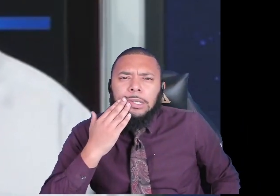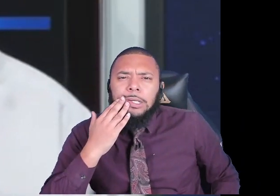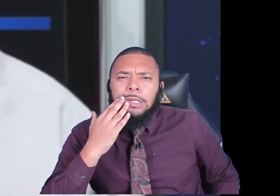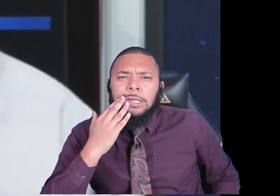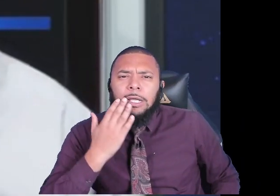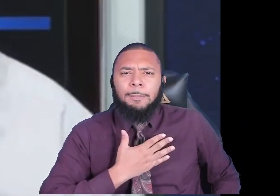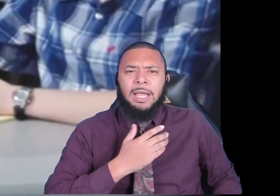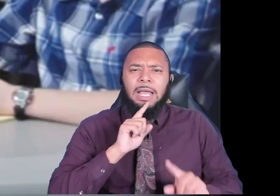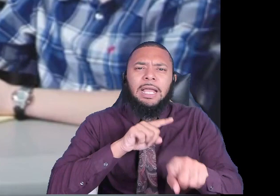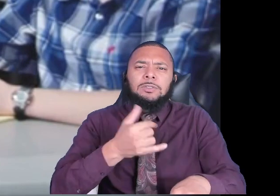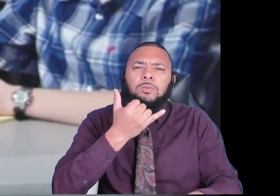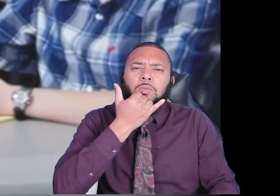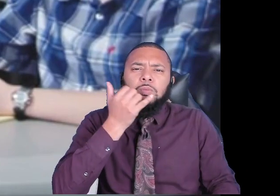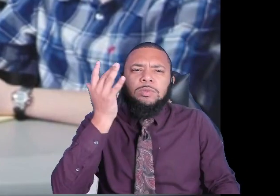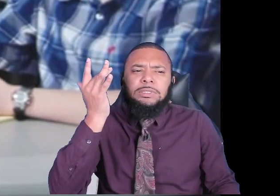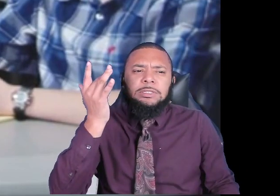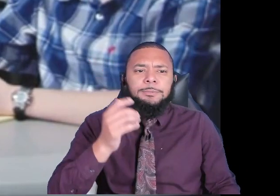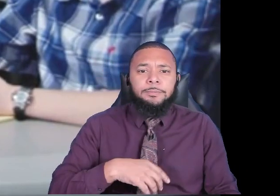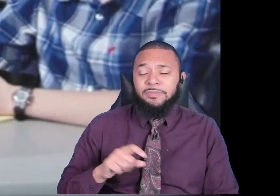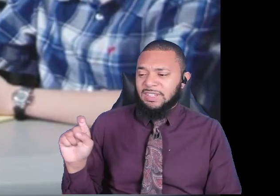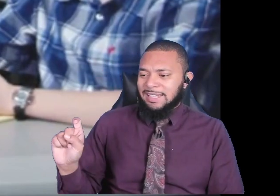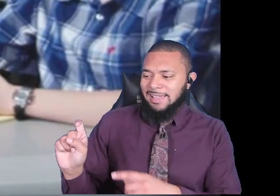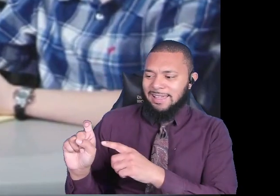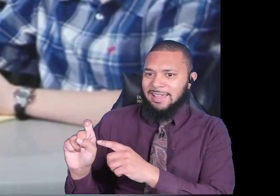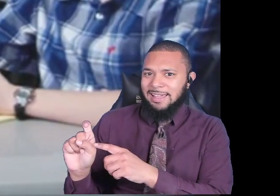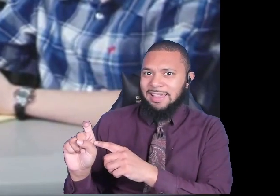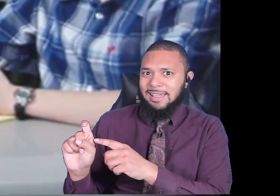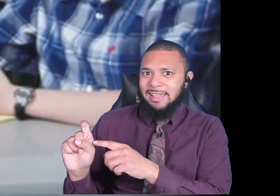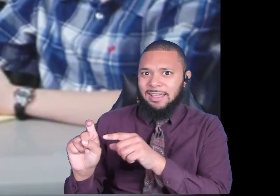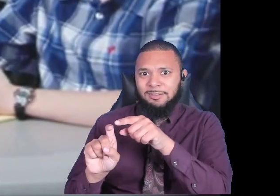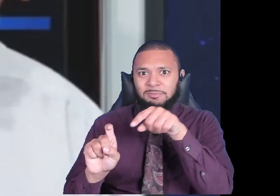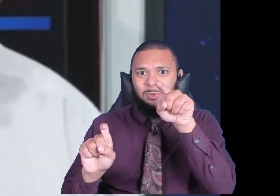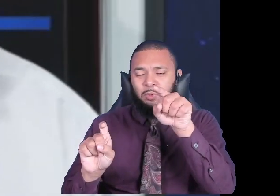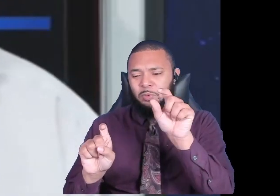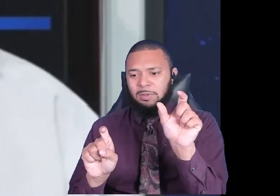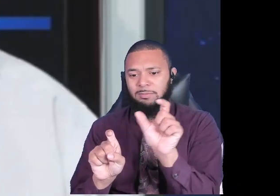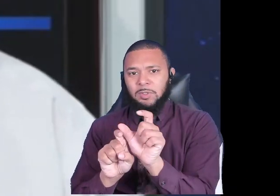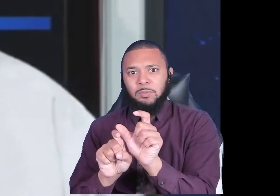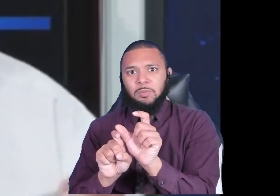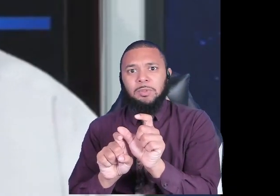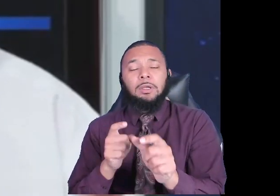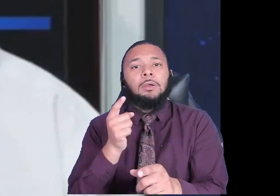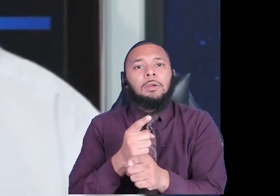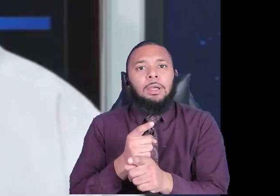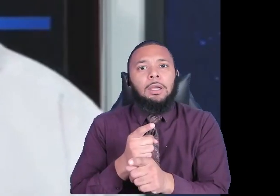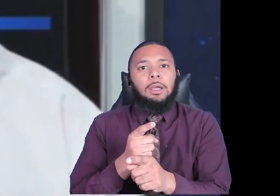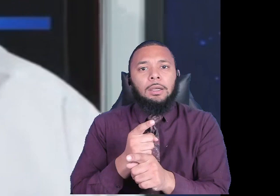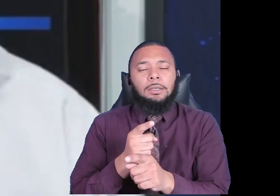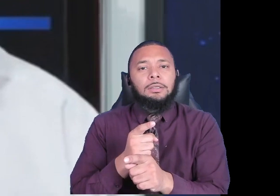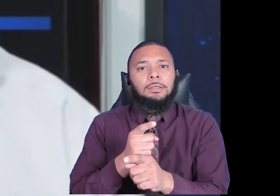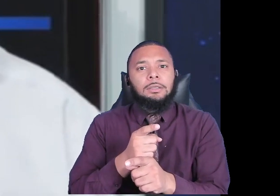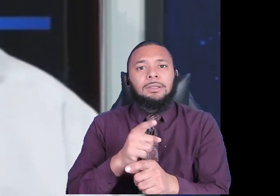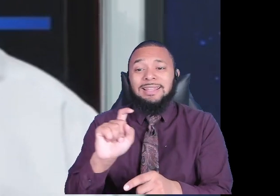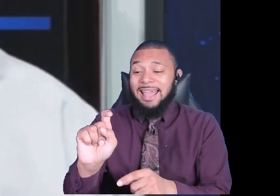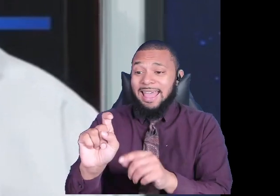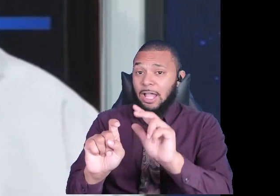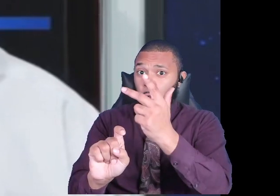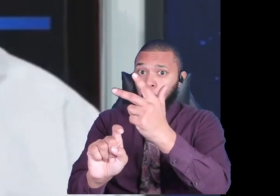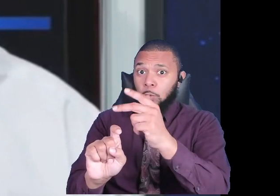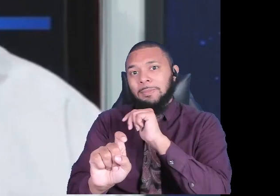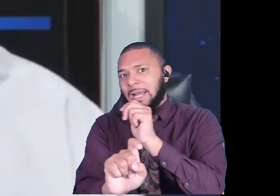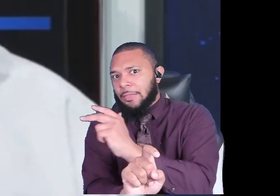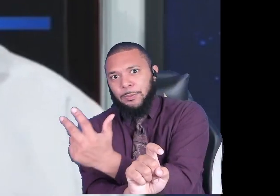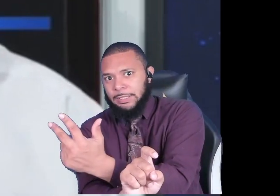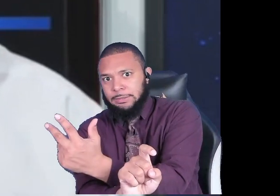answer? Isaac? The x is the only thing that's connected to the exponent. Good point. Only the x is cubed, not the